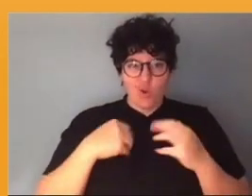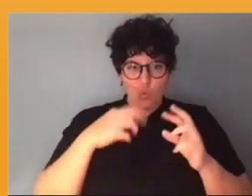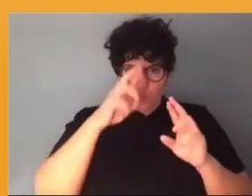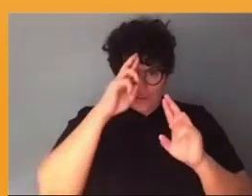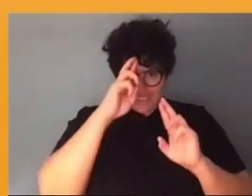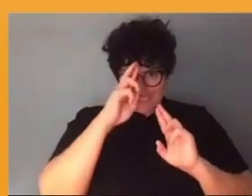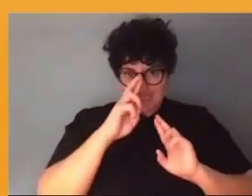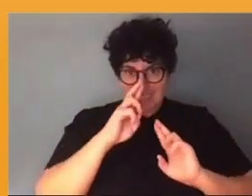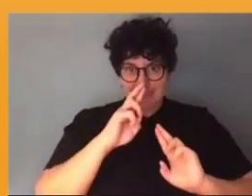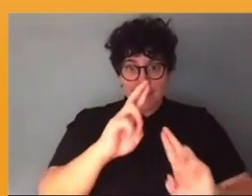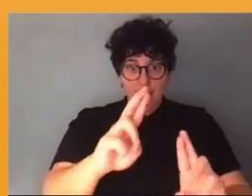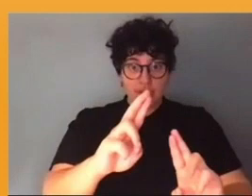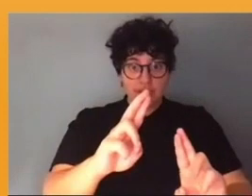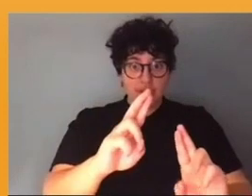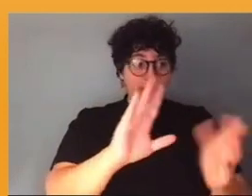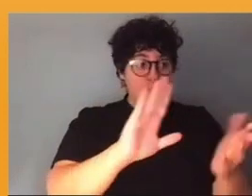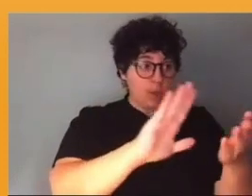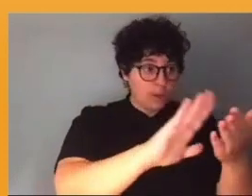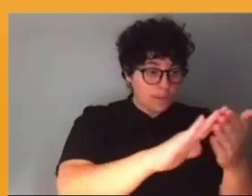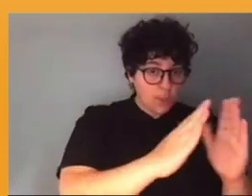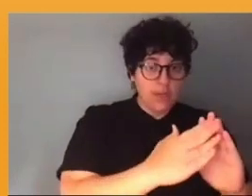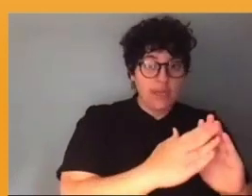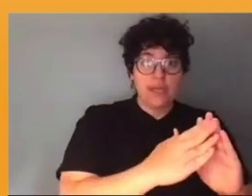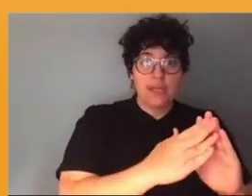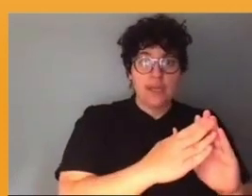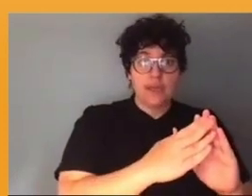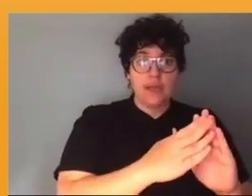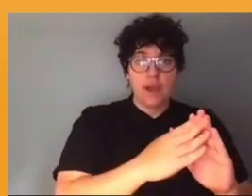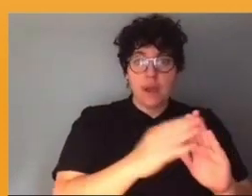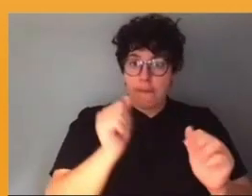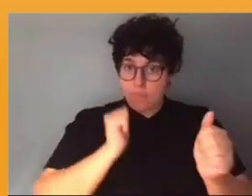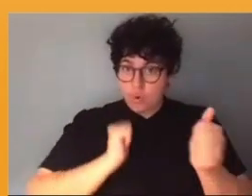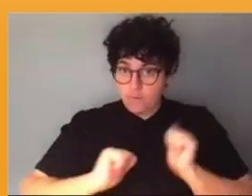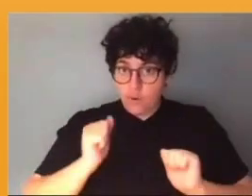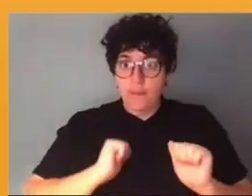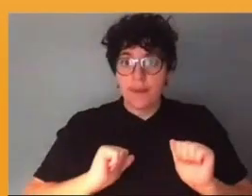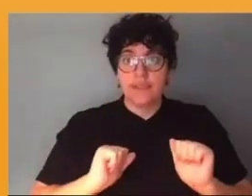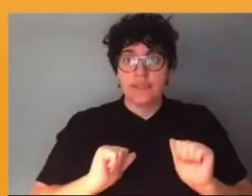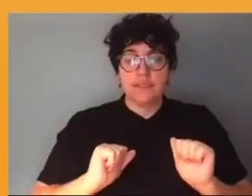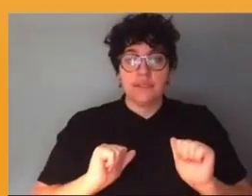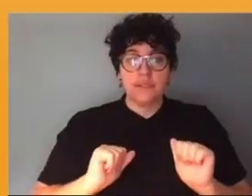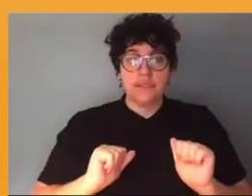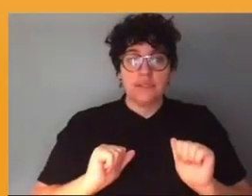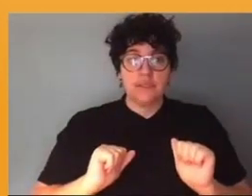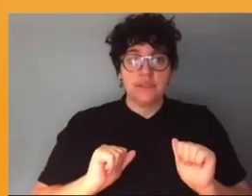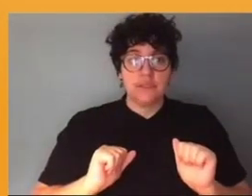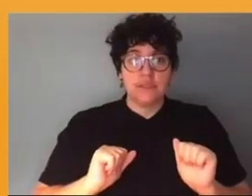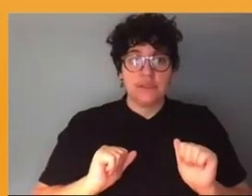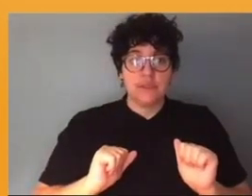community, toward your performance, and